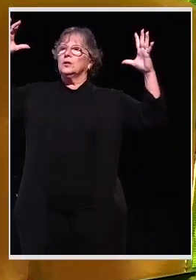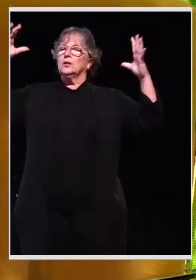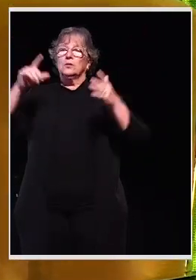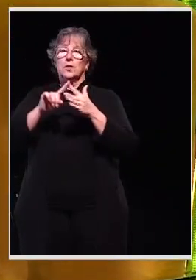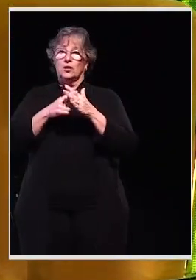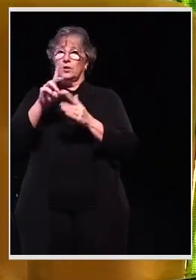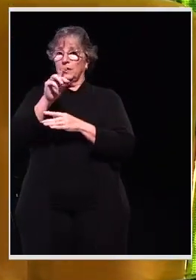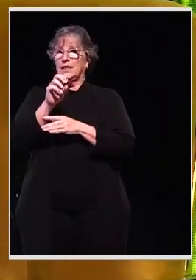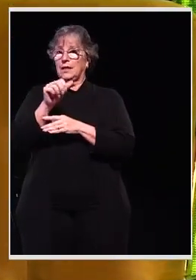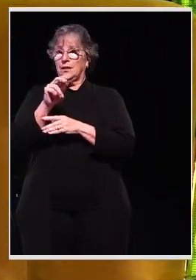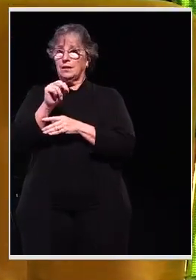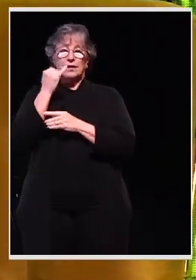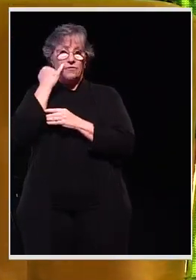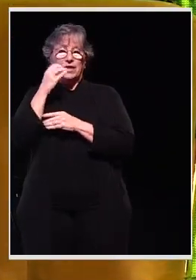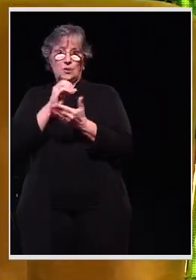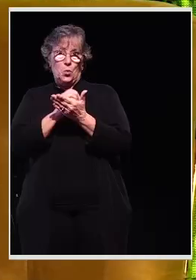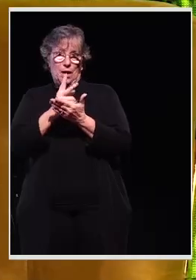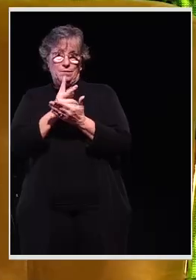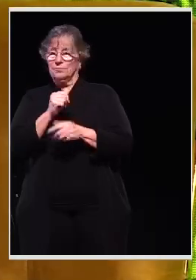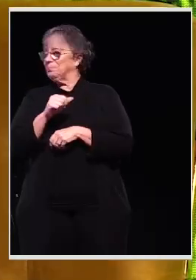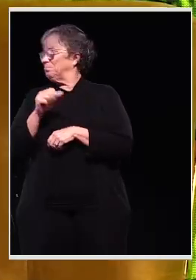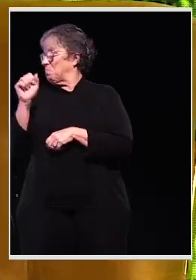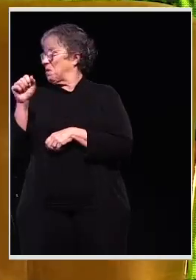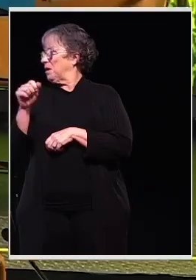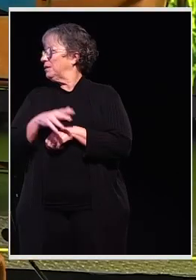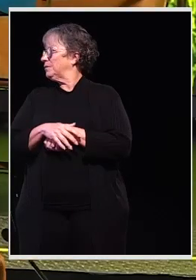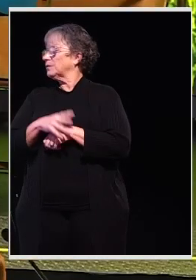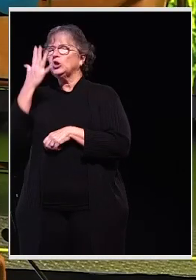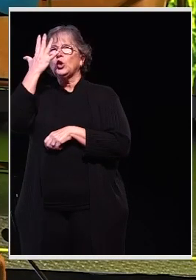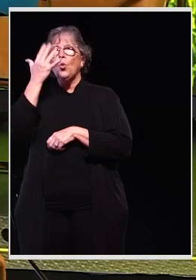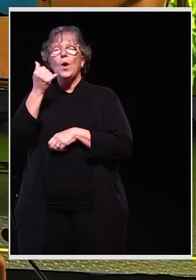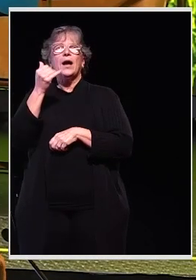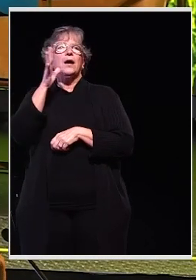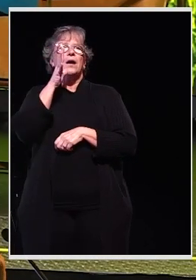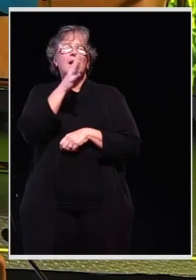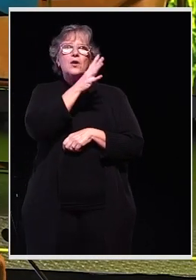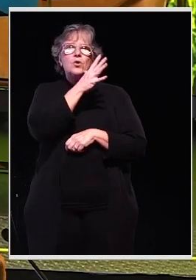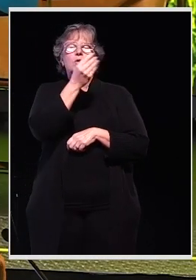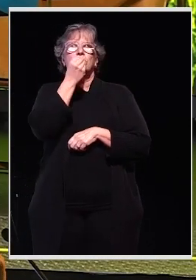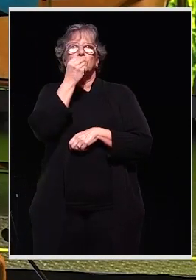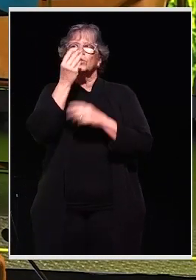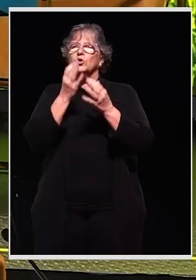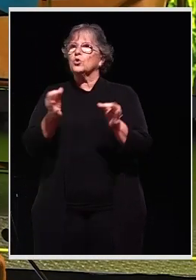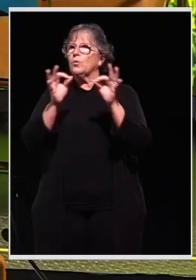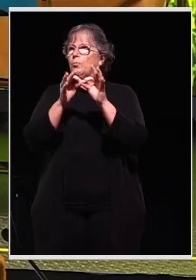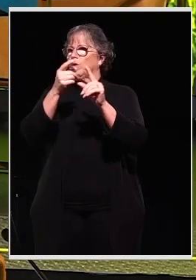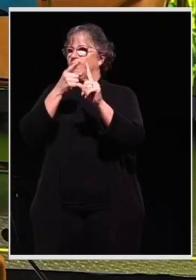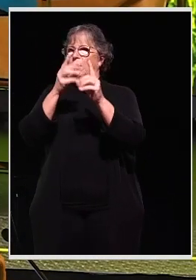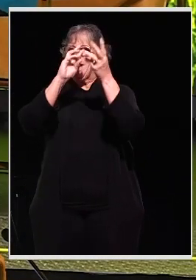Dean, if that's okay, Dean. Sure, yeah. Okay, great. Why are agriculture and food so important from a climate